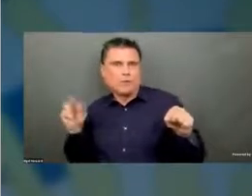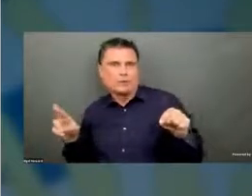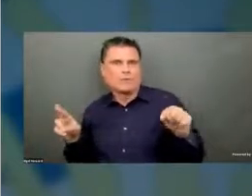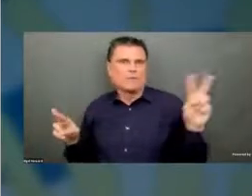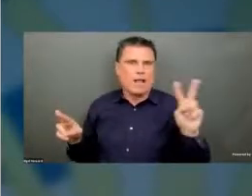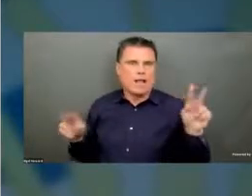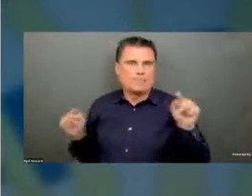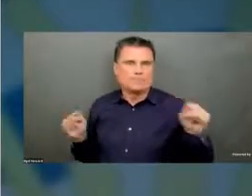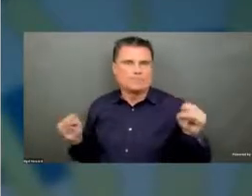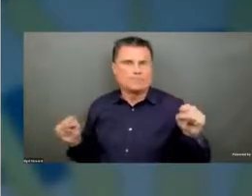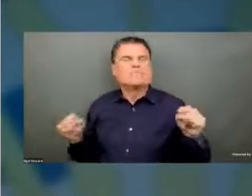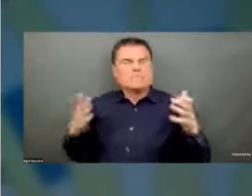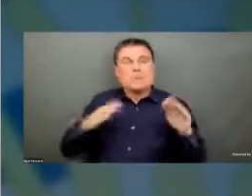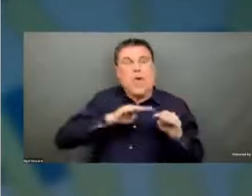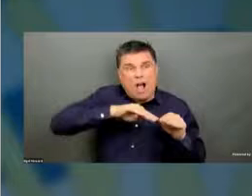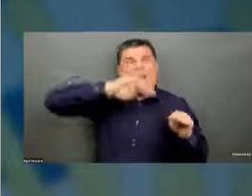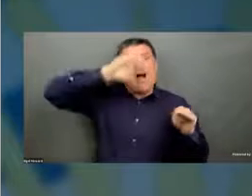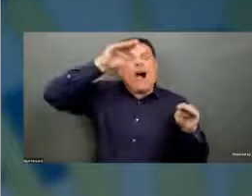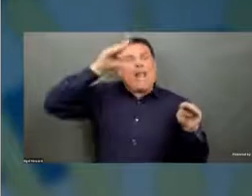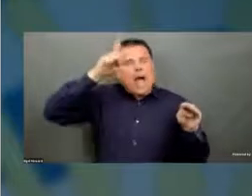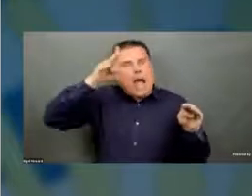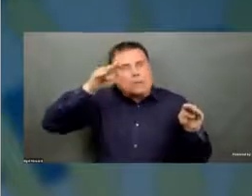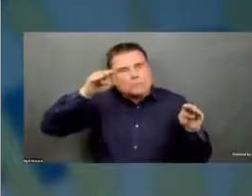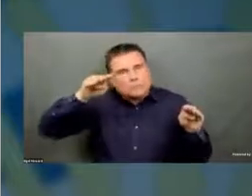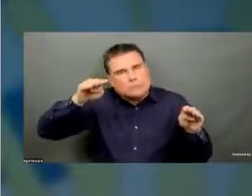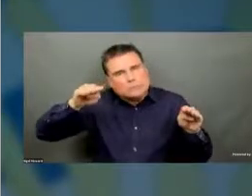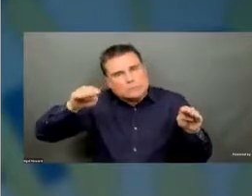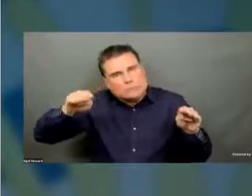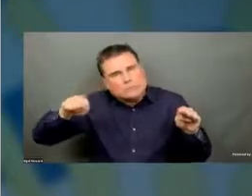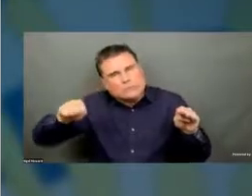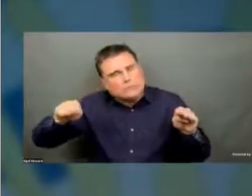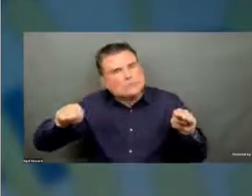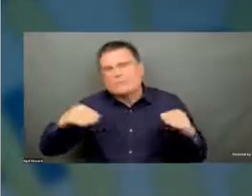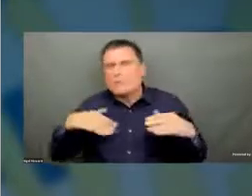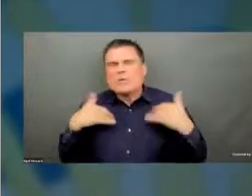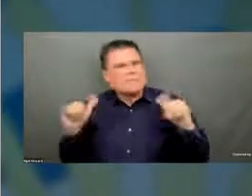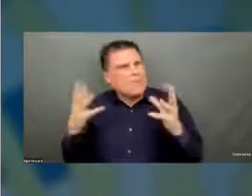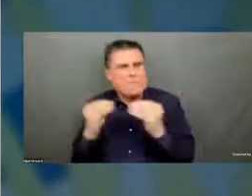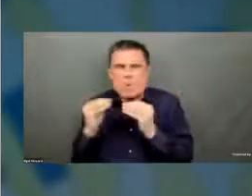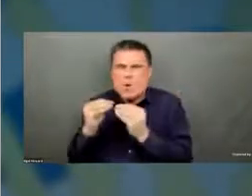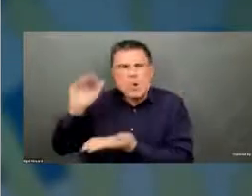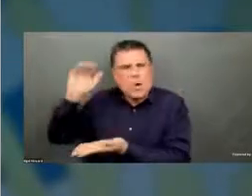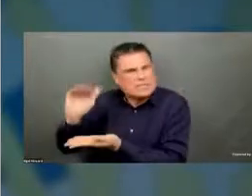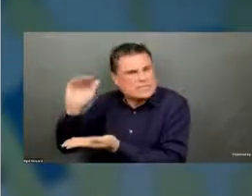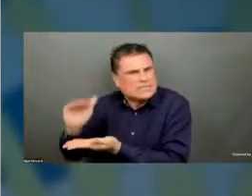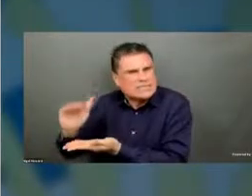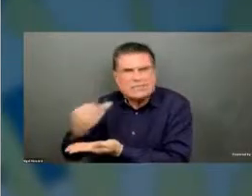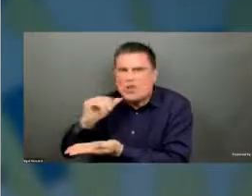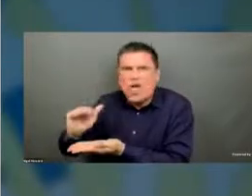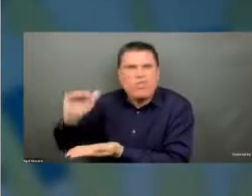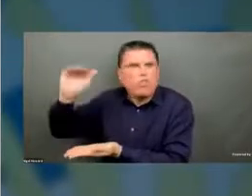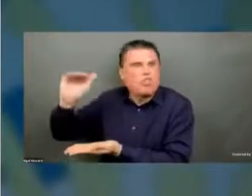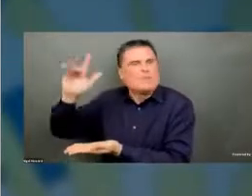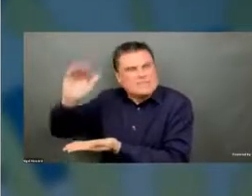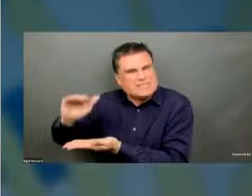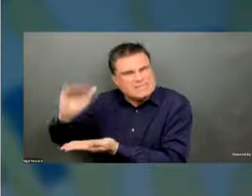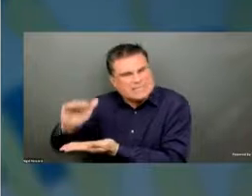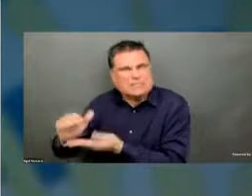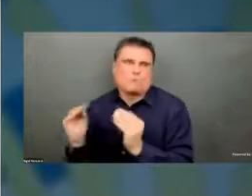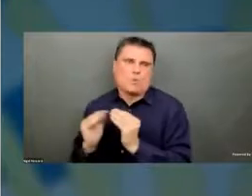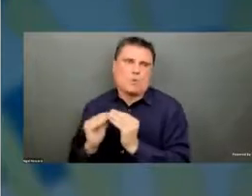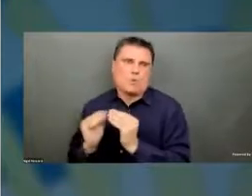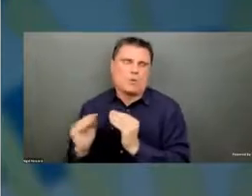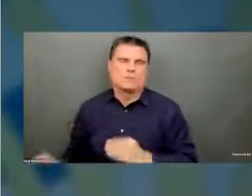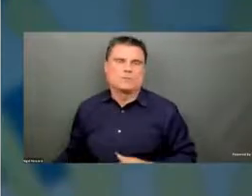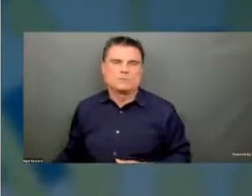And the other models help us understand the risk and the situation that we're in right now. So what we can